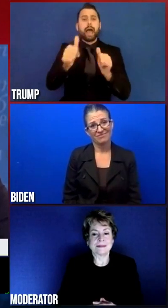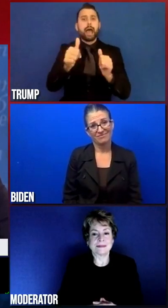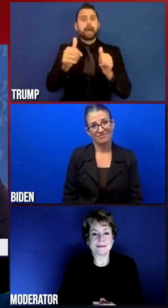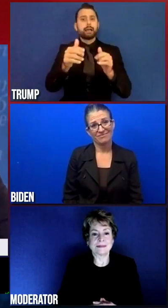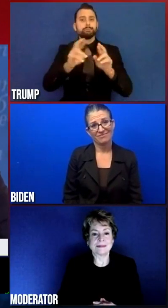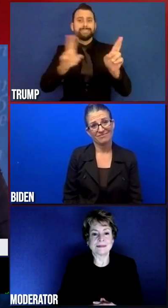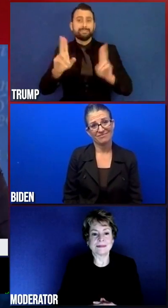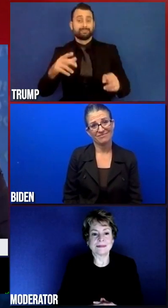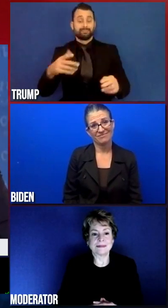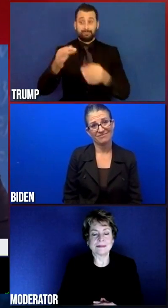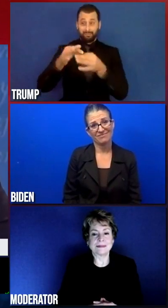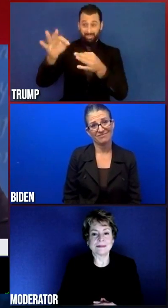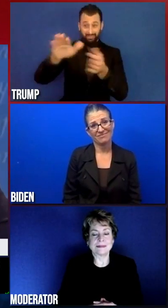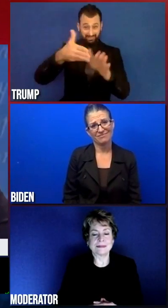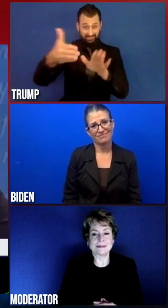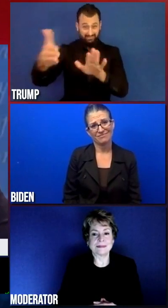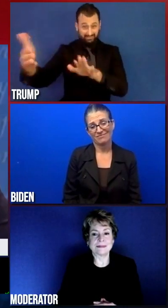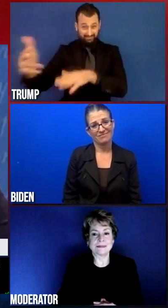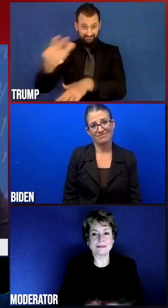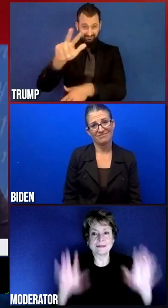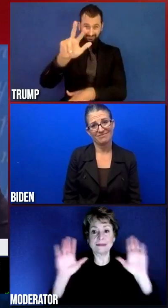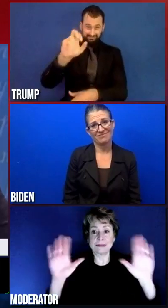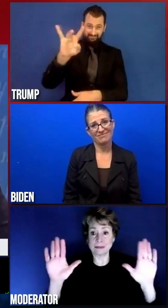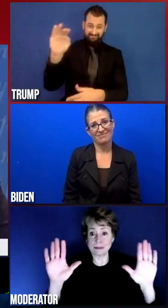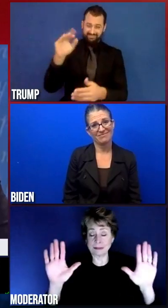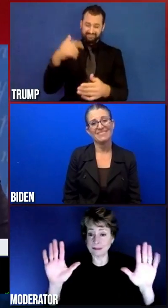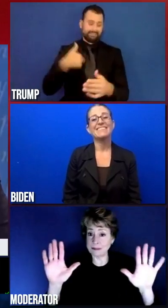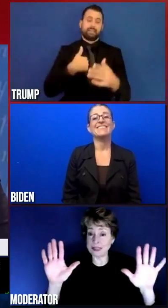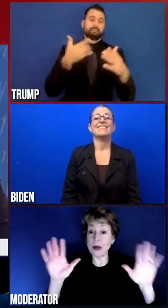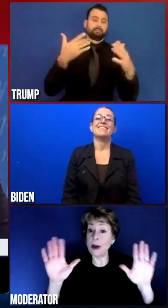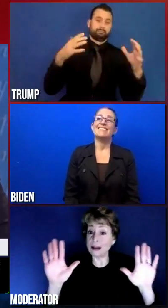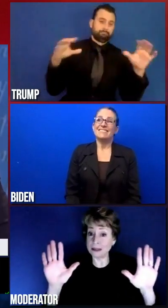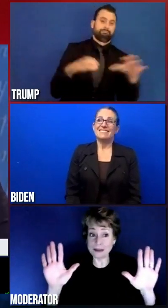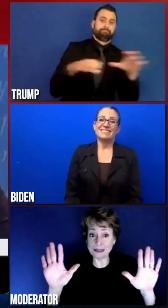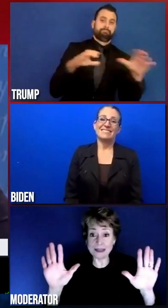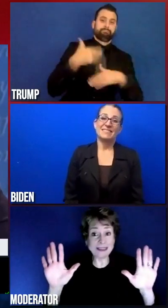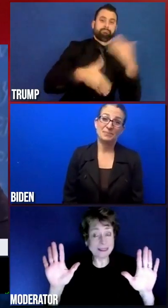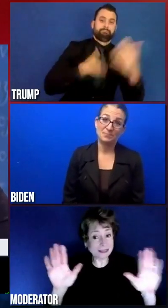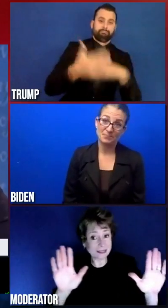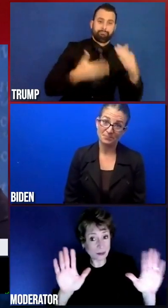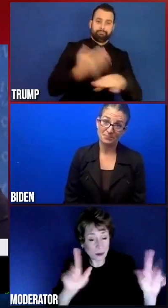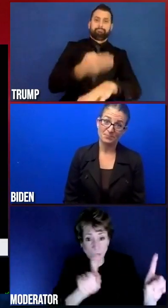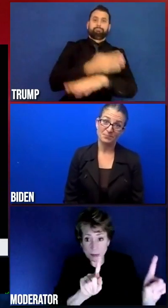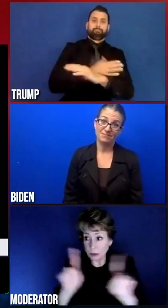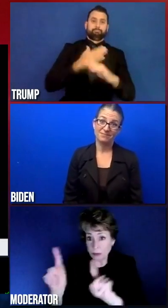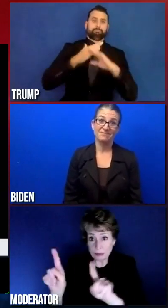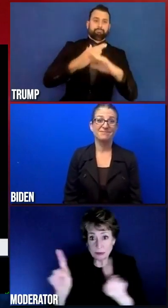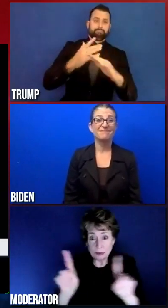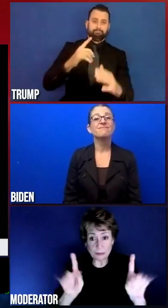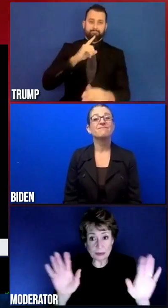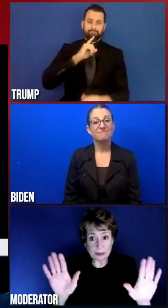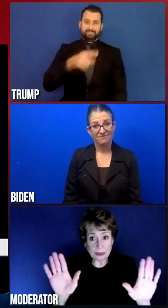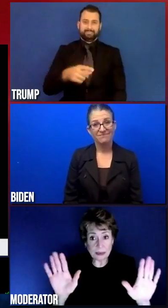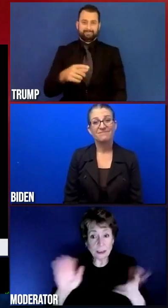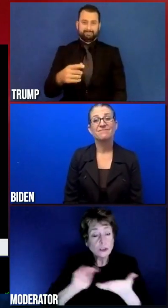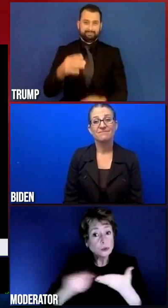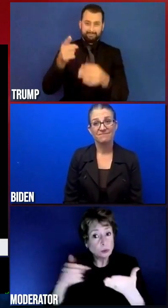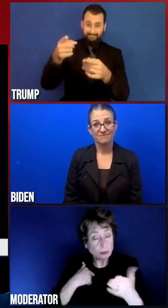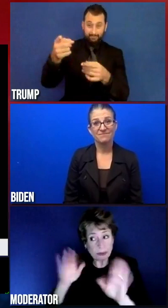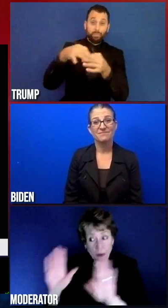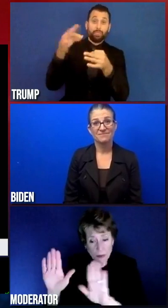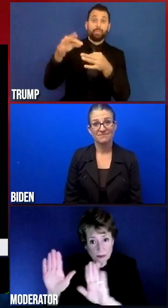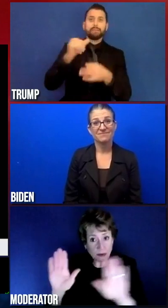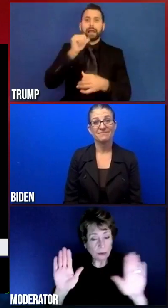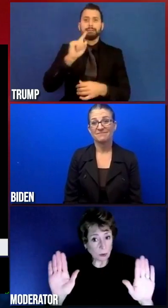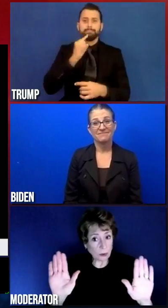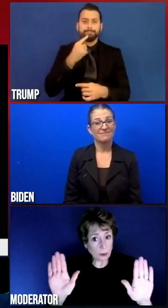ban All right, gentlemen, Europe, which was heavily Mr. President, You would have Mr. been much President, later, Joe. Mr. President, much later. Mr. President, You're talking about 2 million people. You're Mr. not gonna be able to